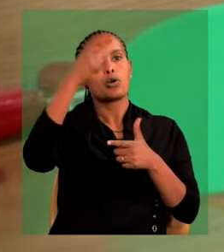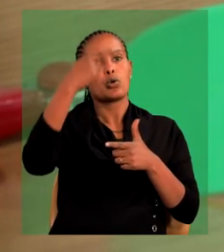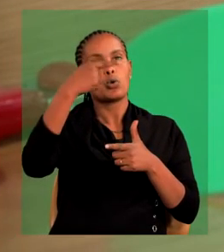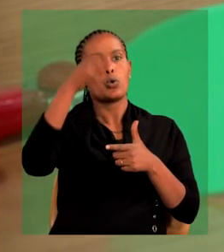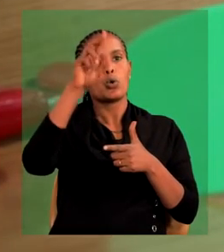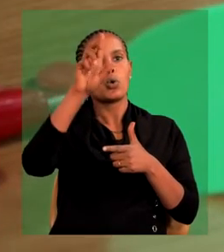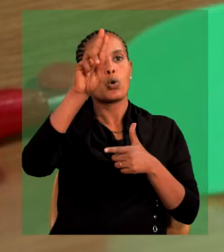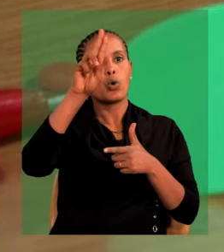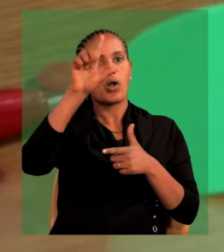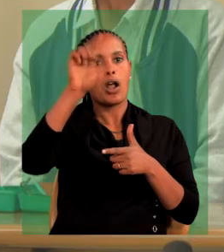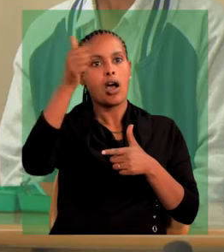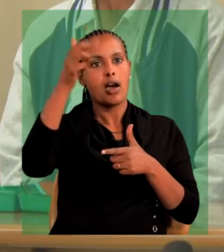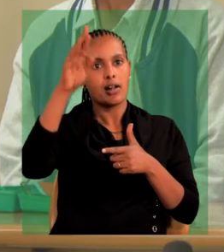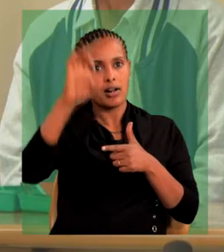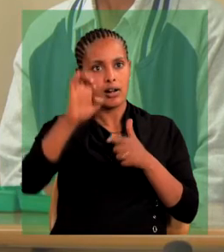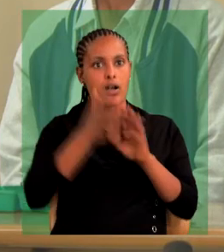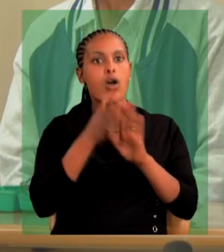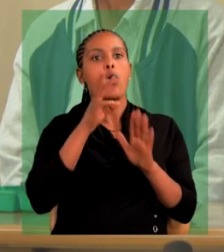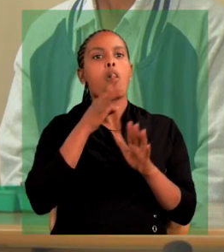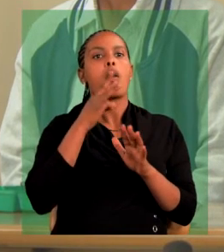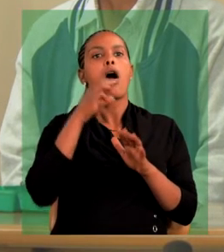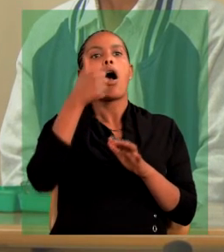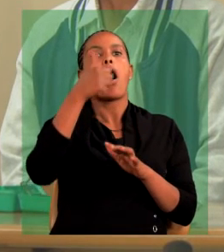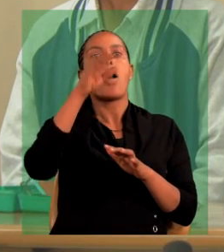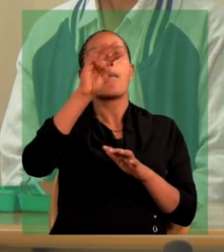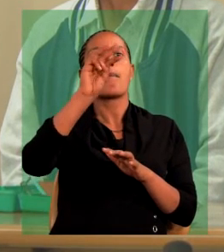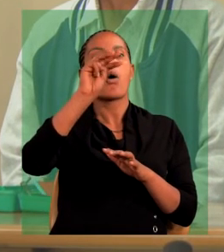is V-shaped. It's angular. Ammonia is?